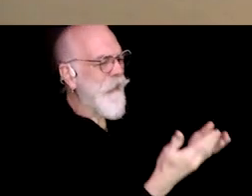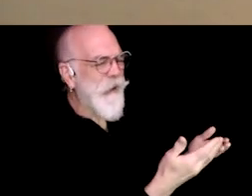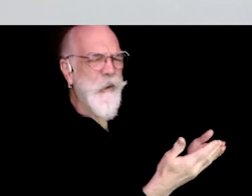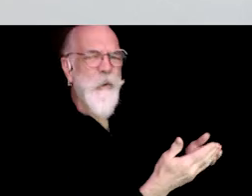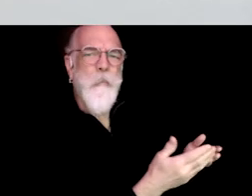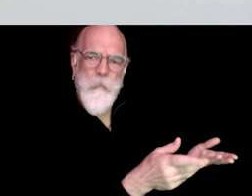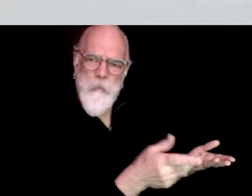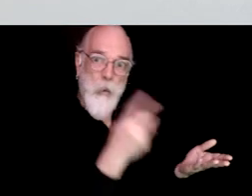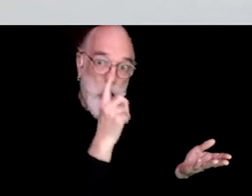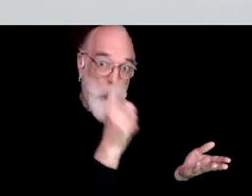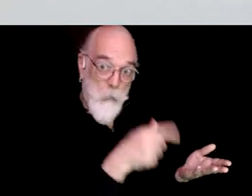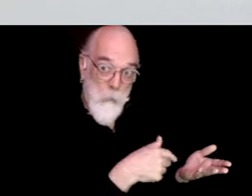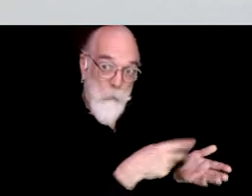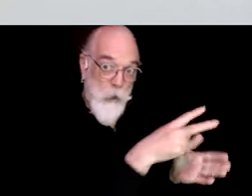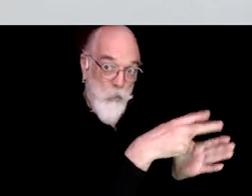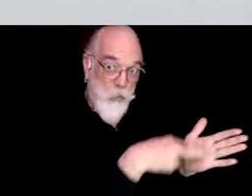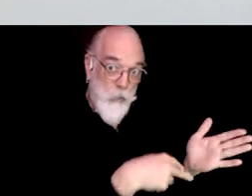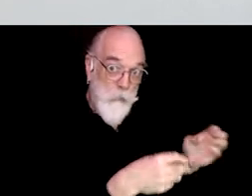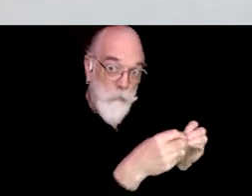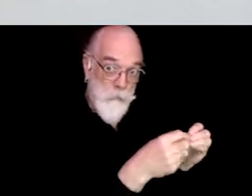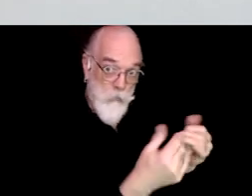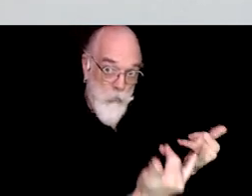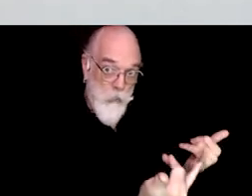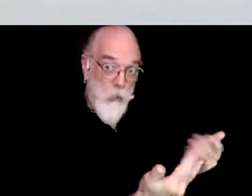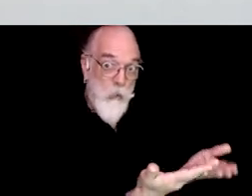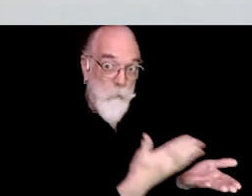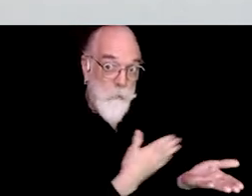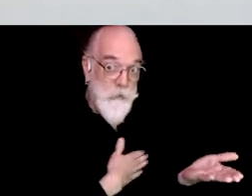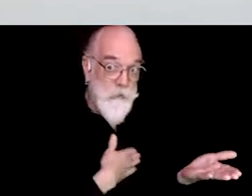Thank you. And will you read for us again?